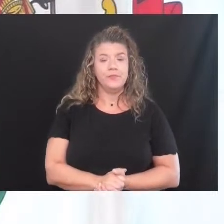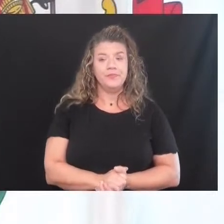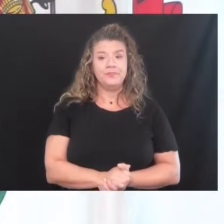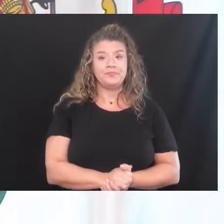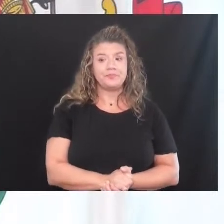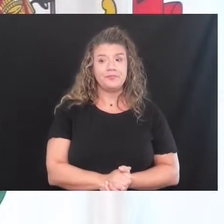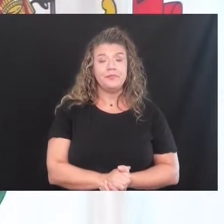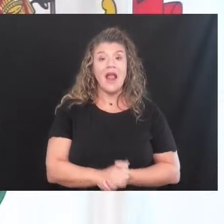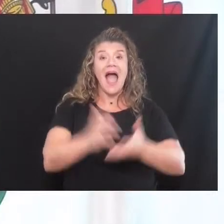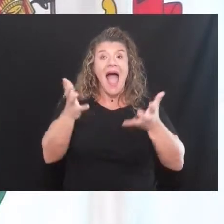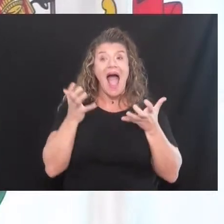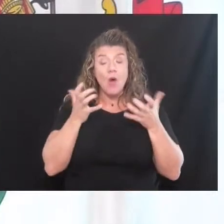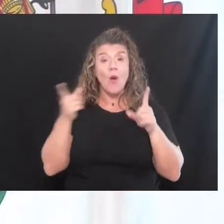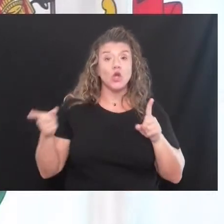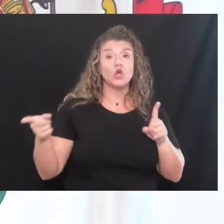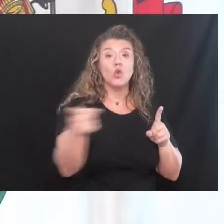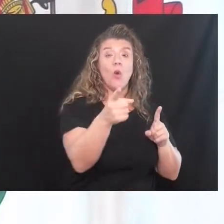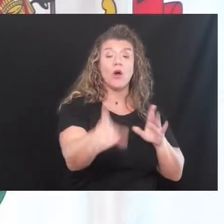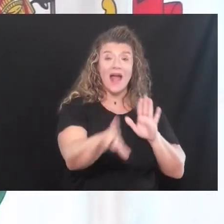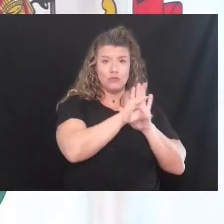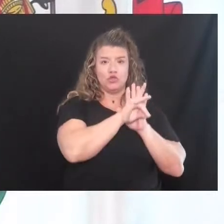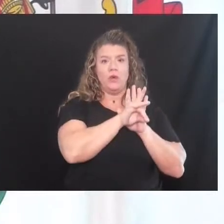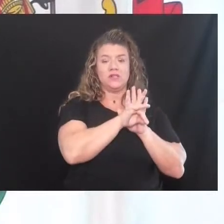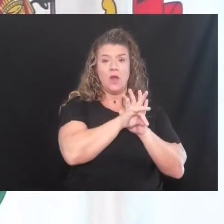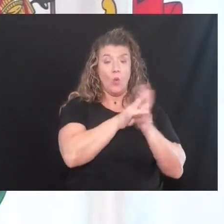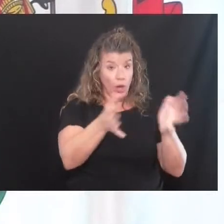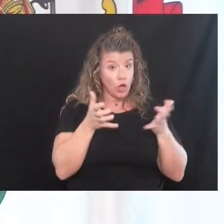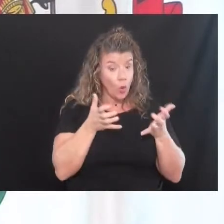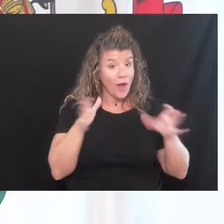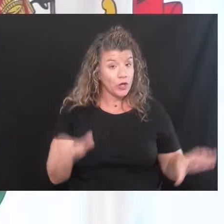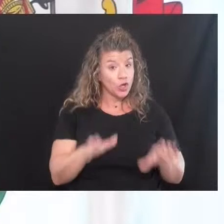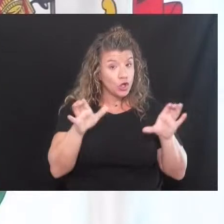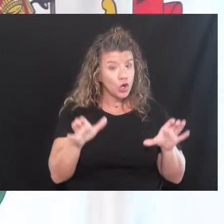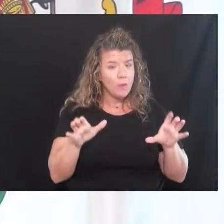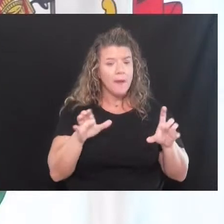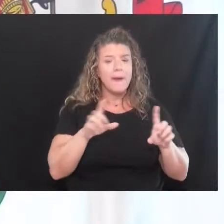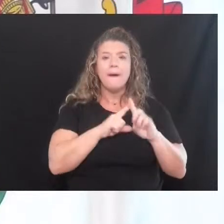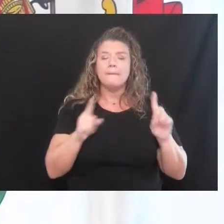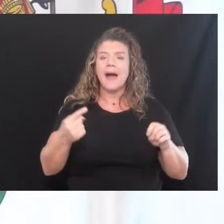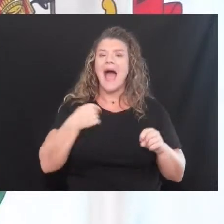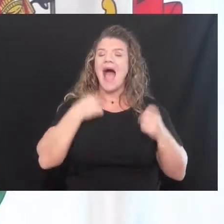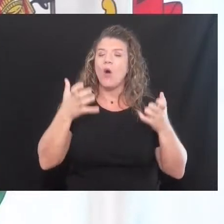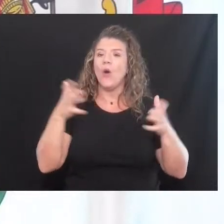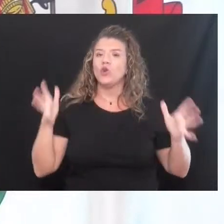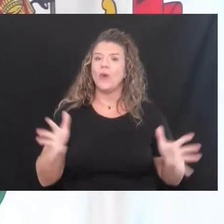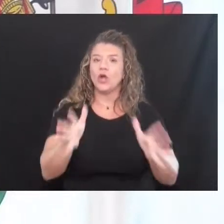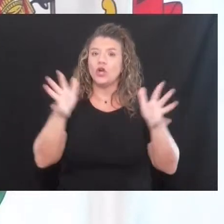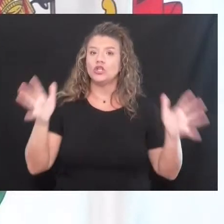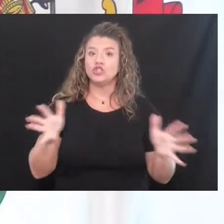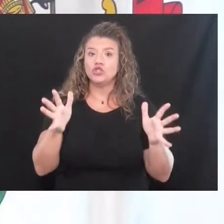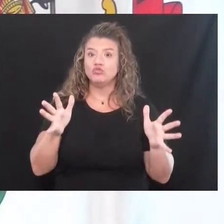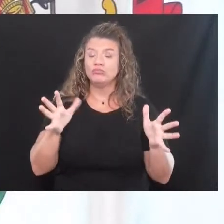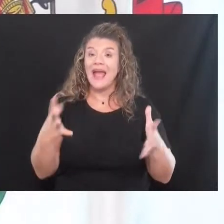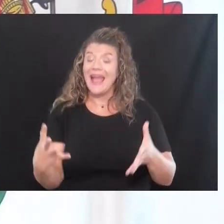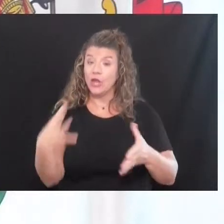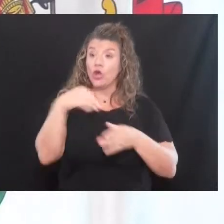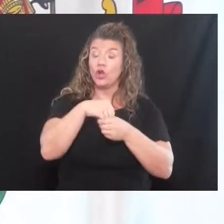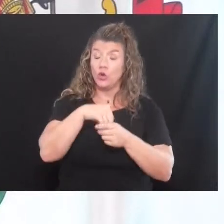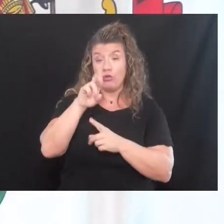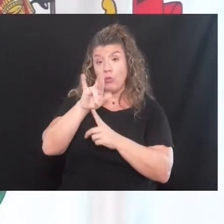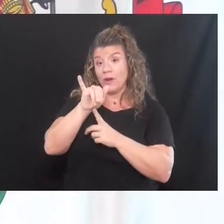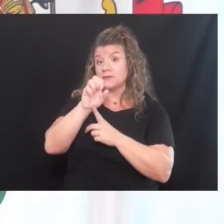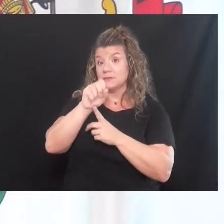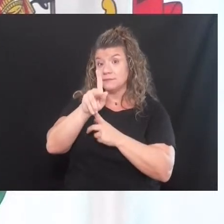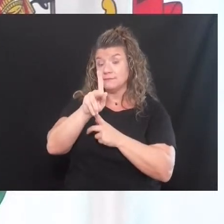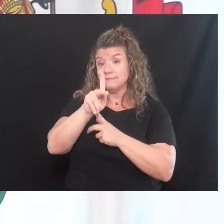I want you to have the choice on what to do, but I want to encourage you in every way and tell you the risk. The risks